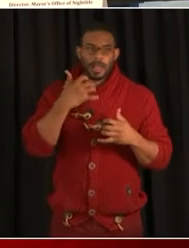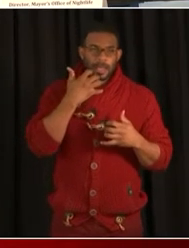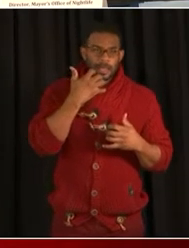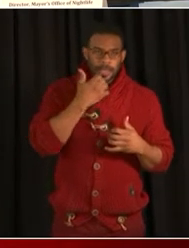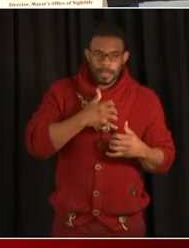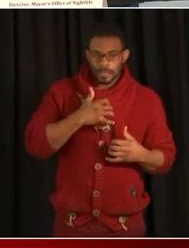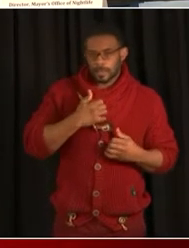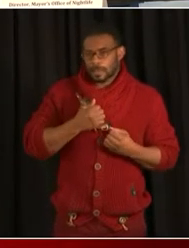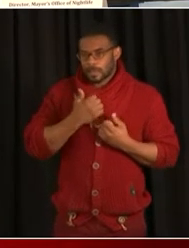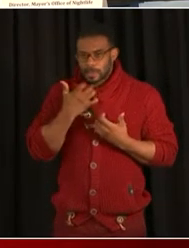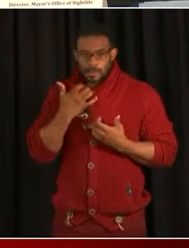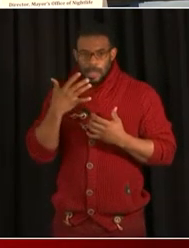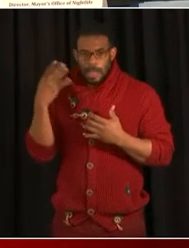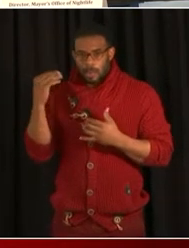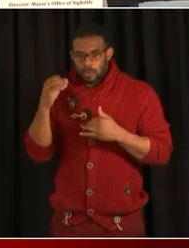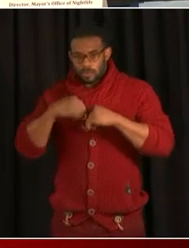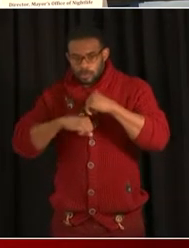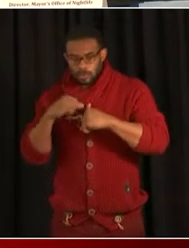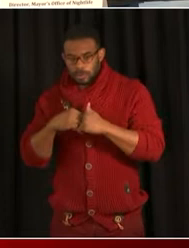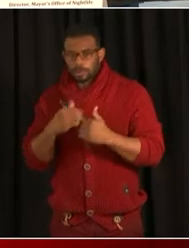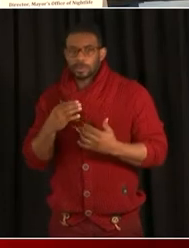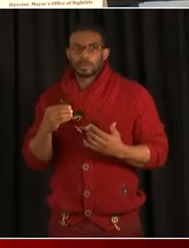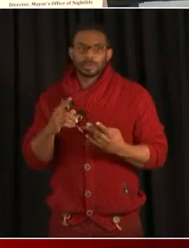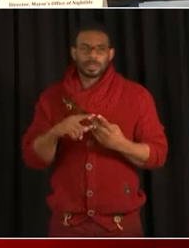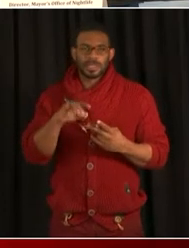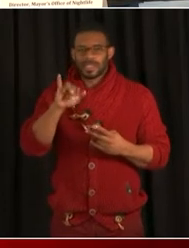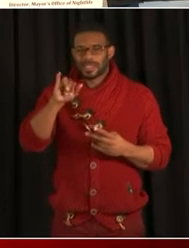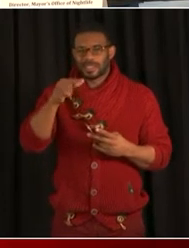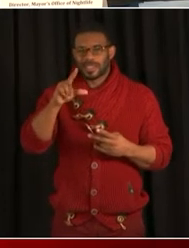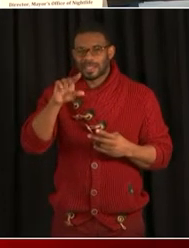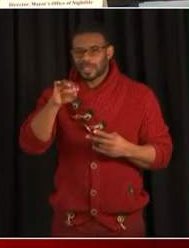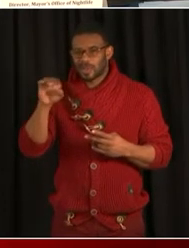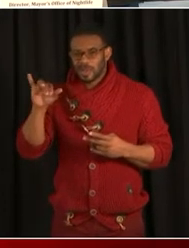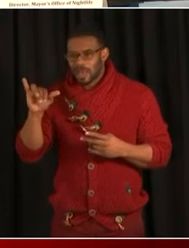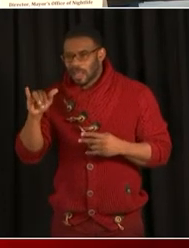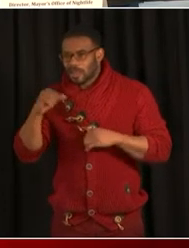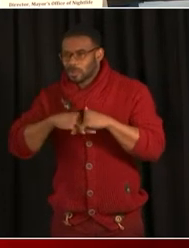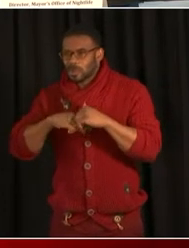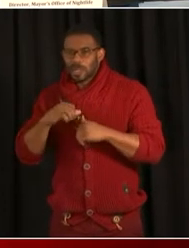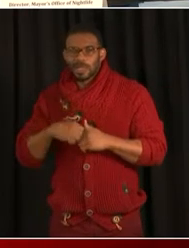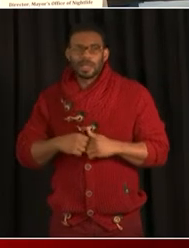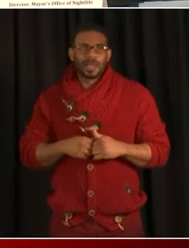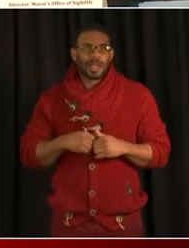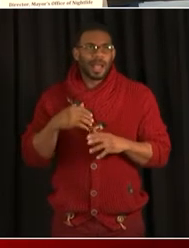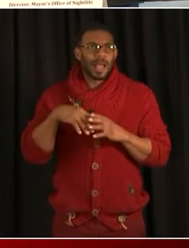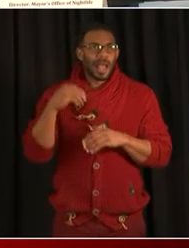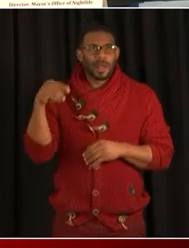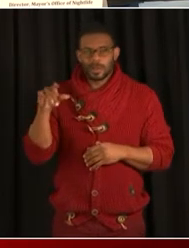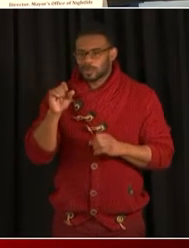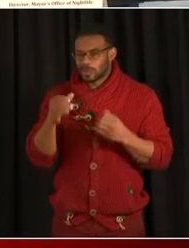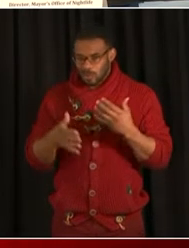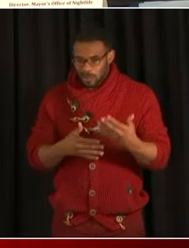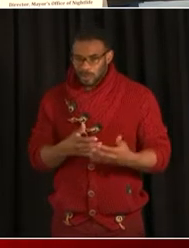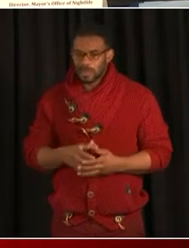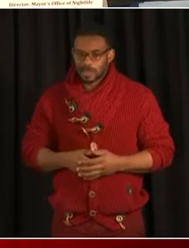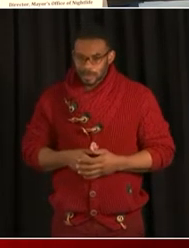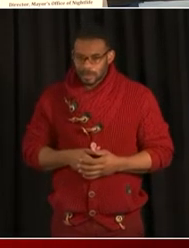heating these outdoor structures and igloo-like structures outdoors.